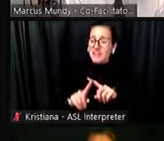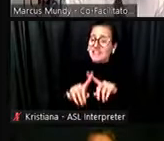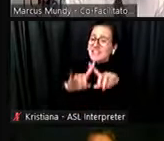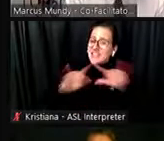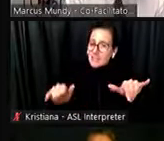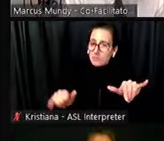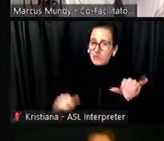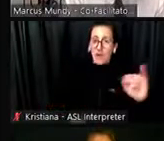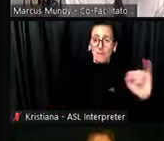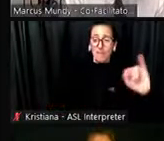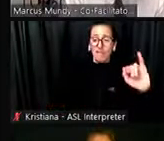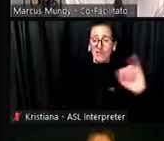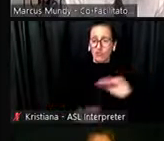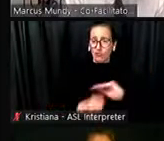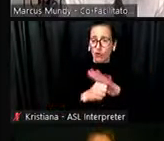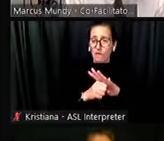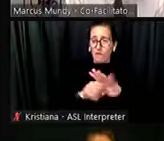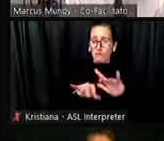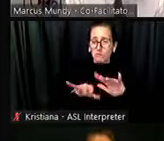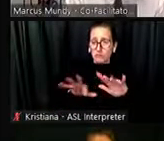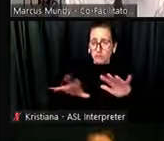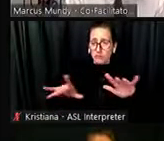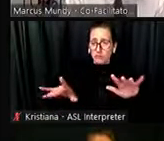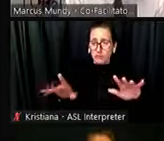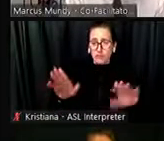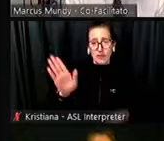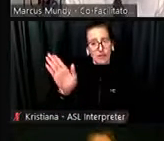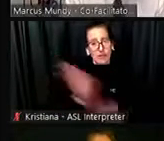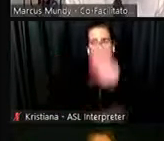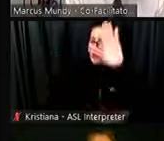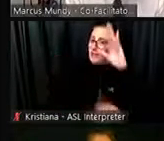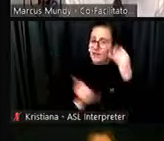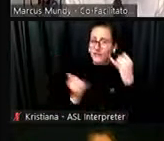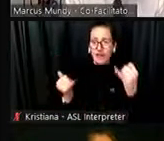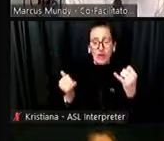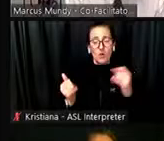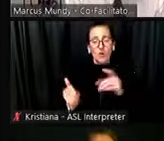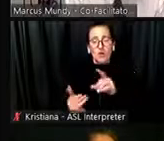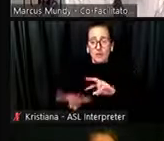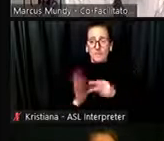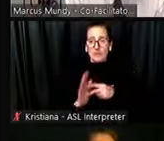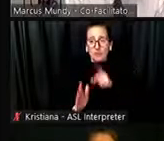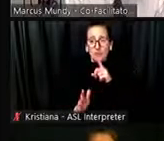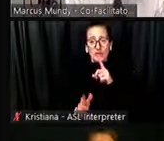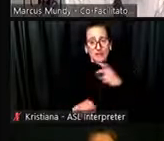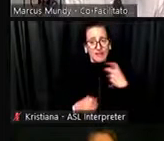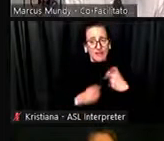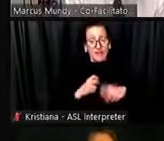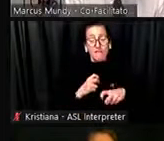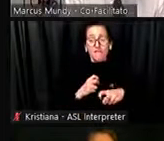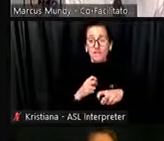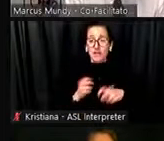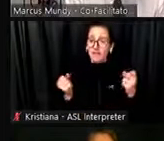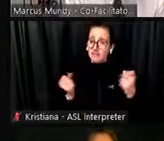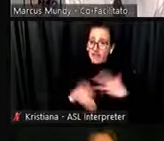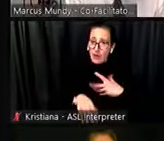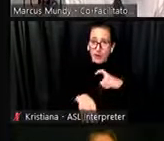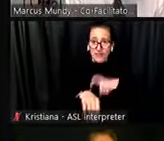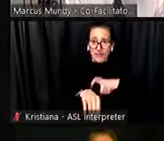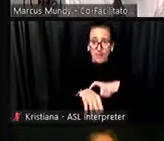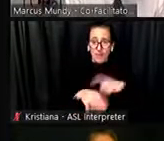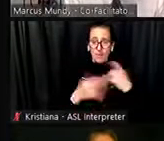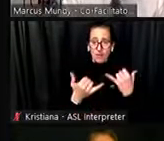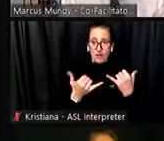are skyrocketing. It's a pretty terrifying time to be a